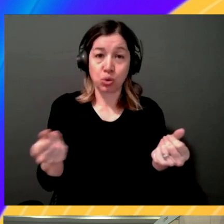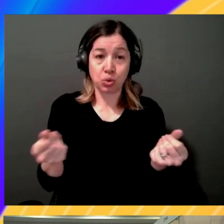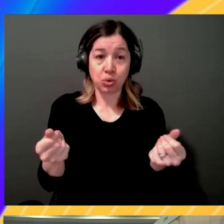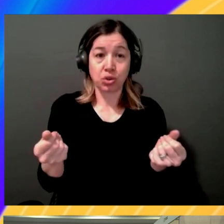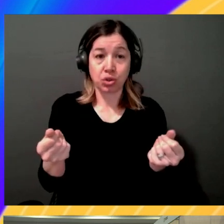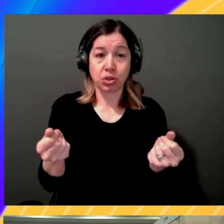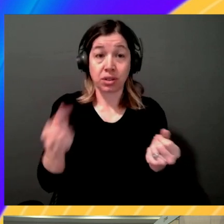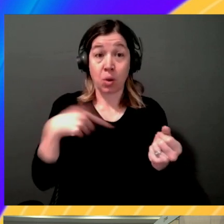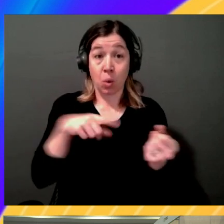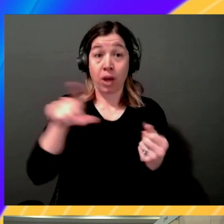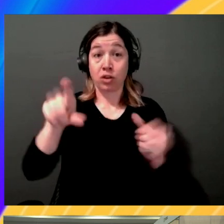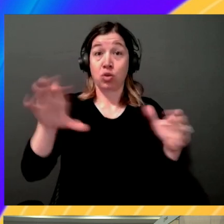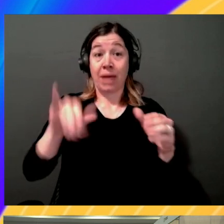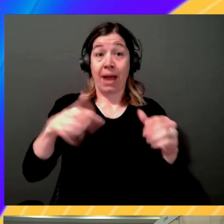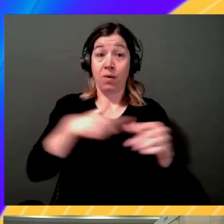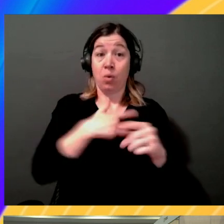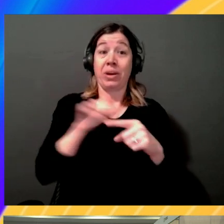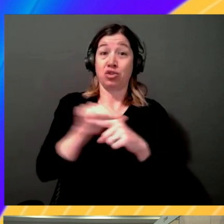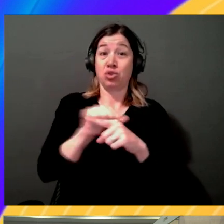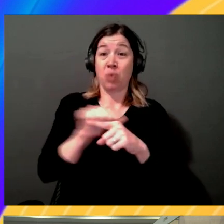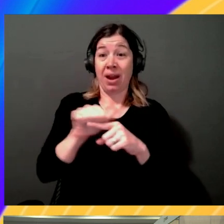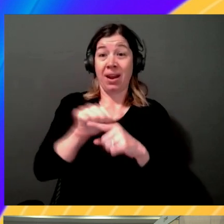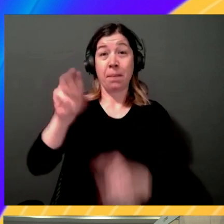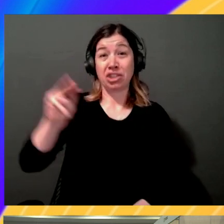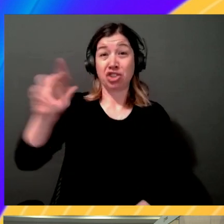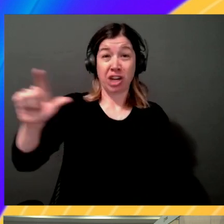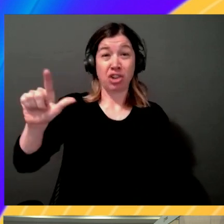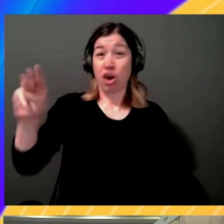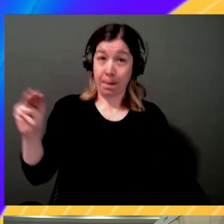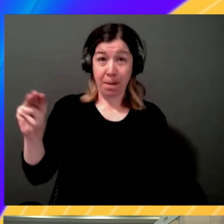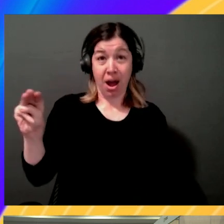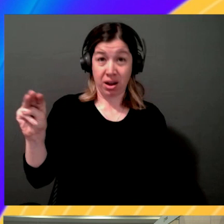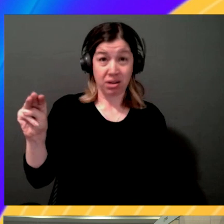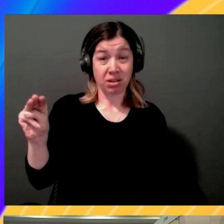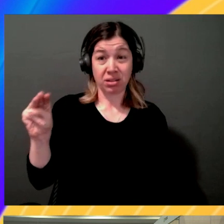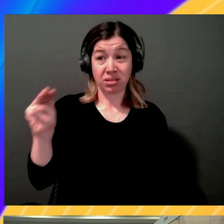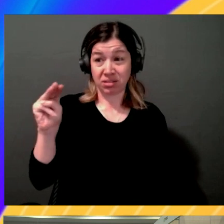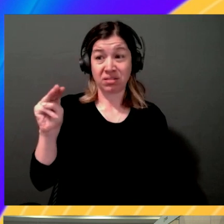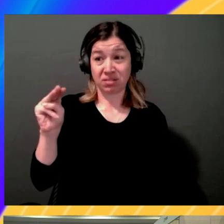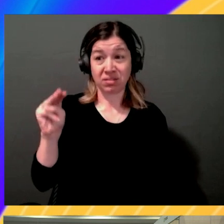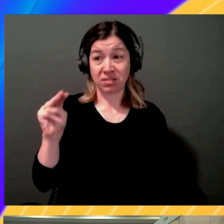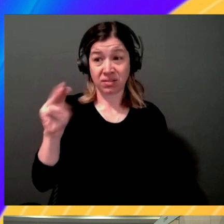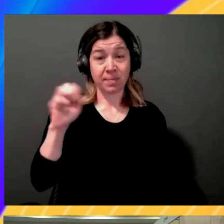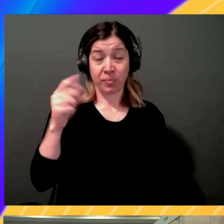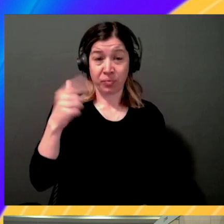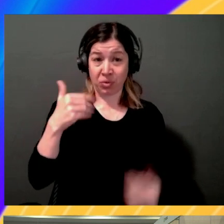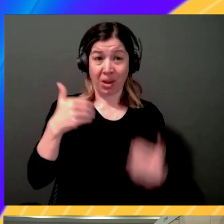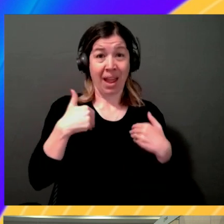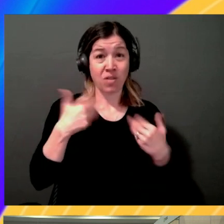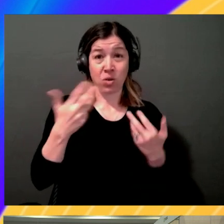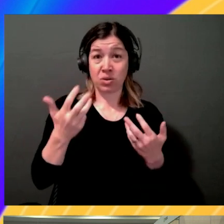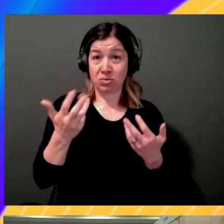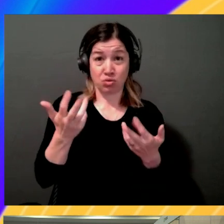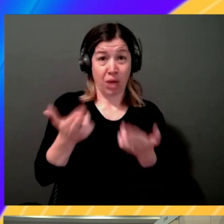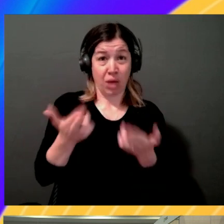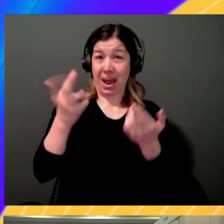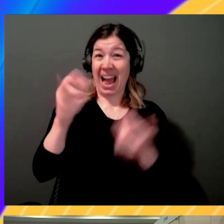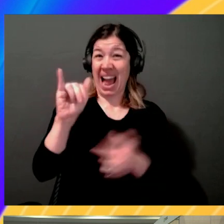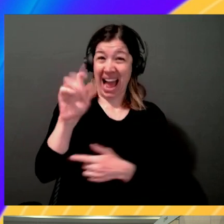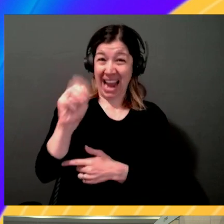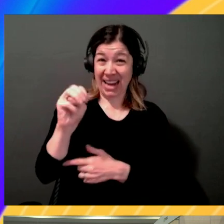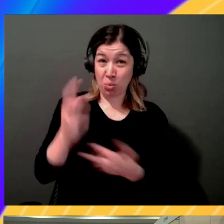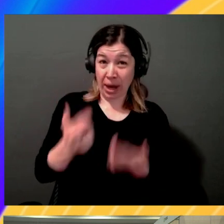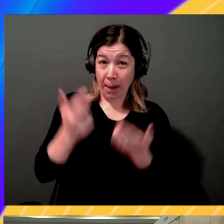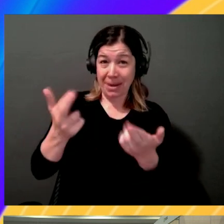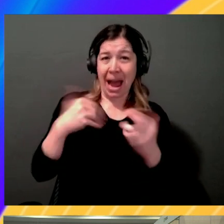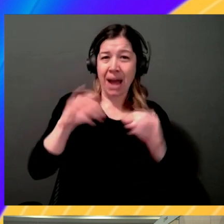a machine learning model, right? Got it. And so item recommendation, I'm just going to give my solution a name that's not